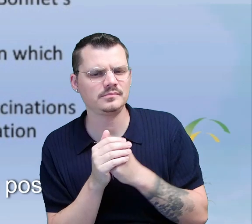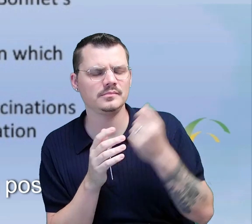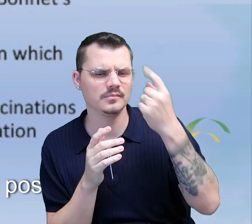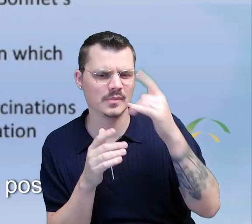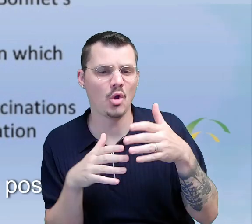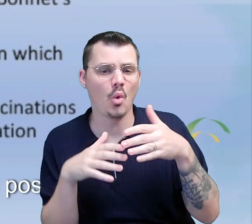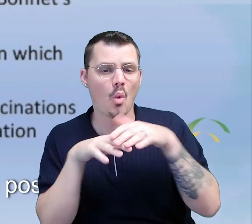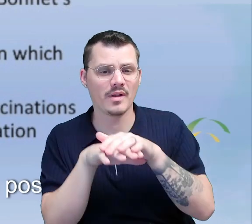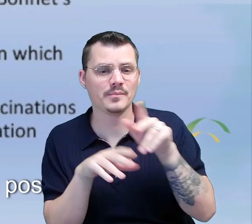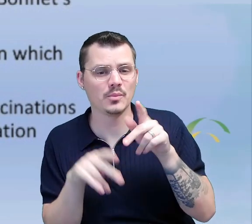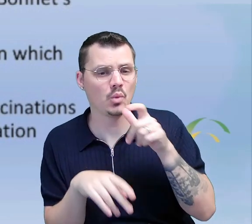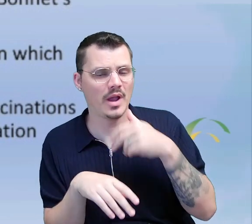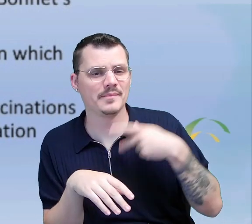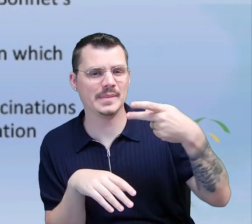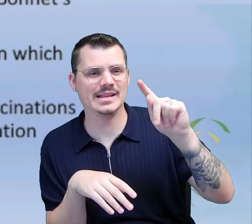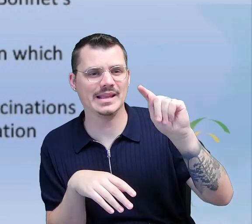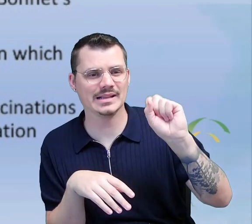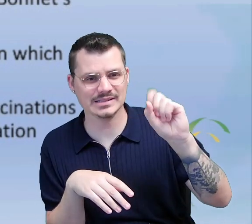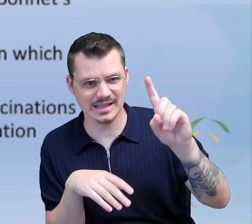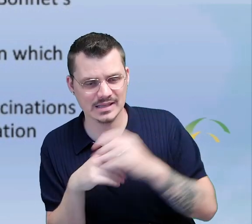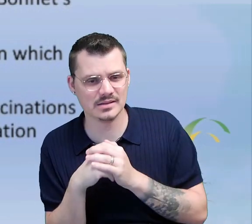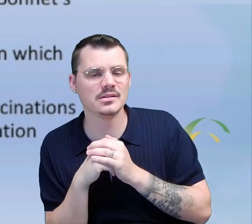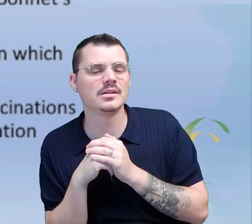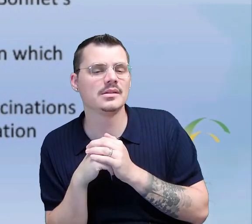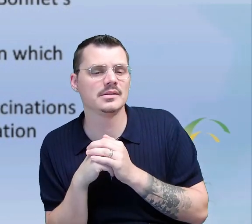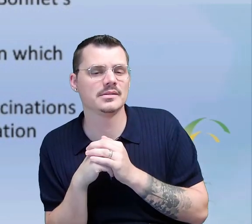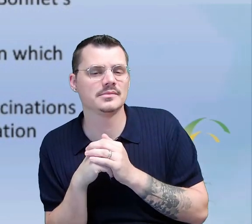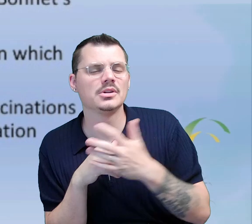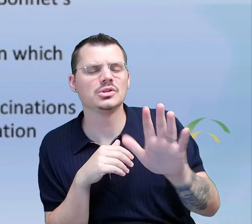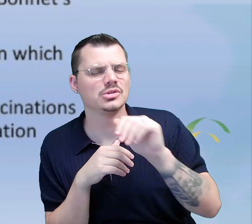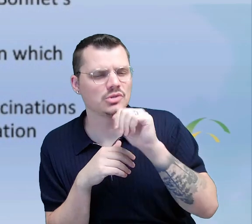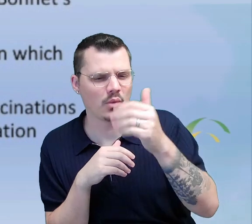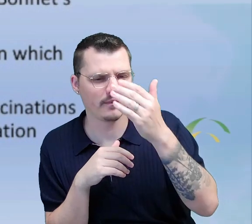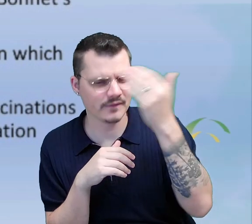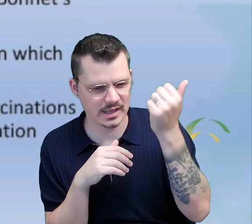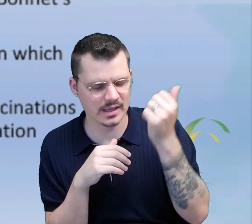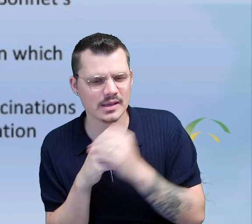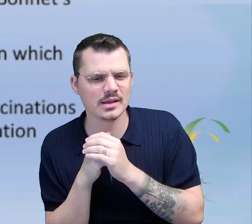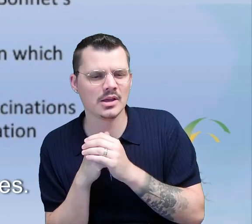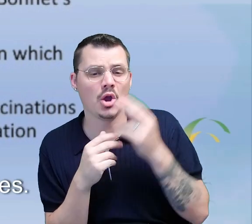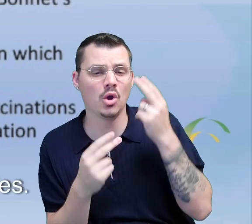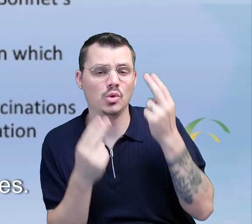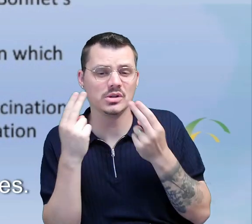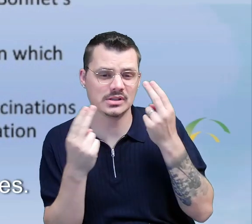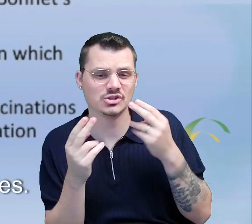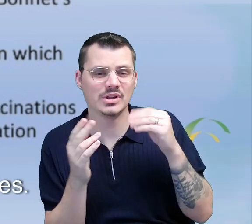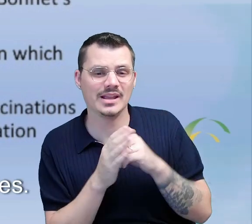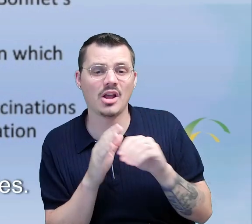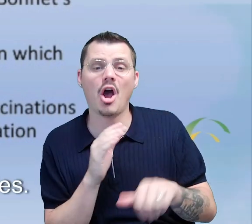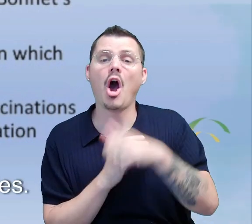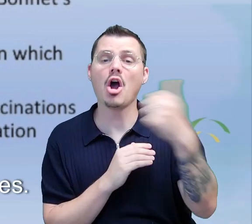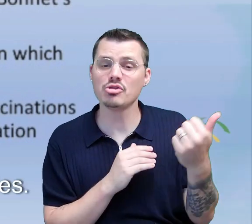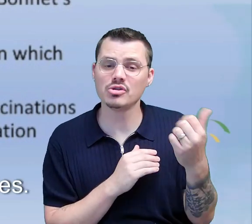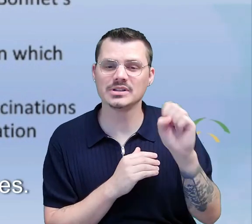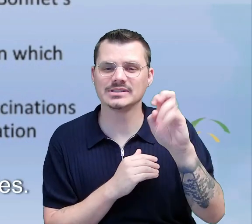Consider the overlap with people with post-traumatic stress disorder. Don't forget hallucinations